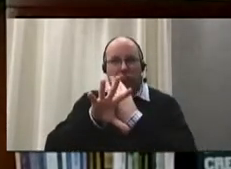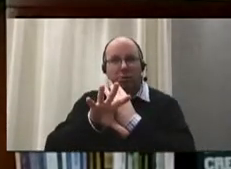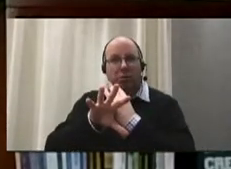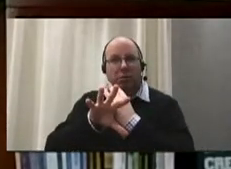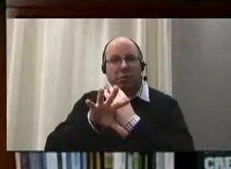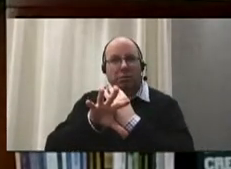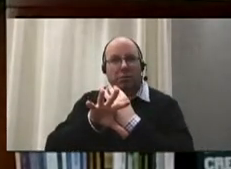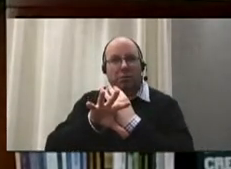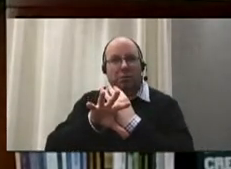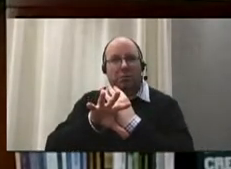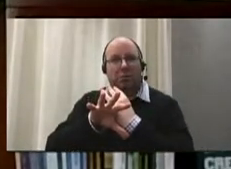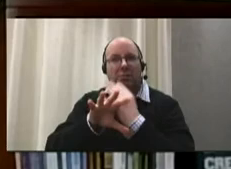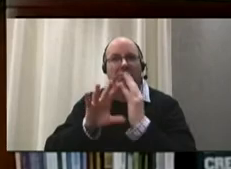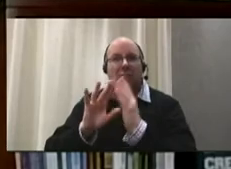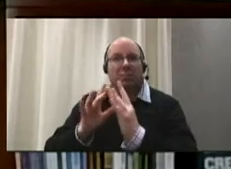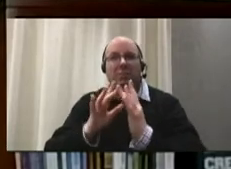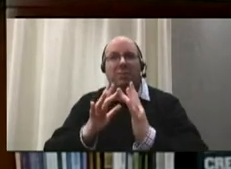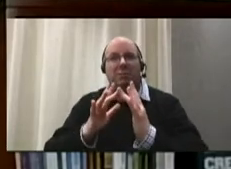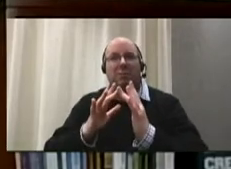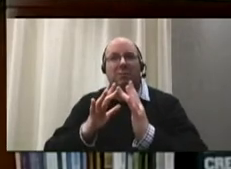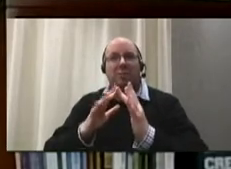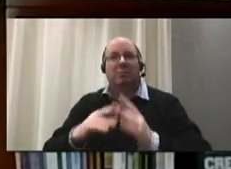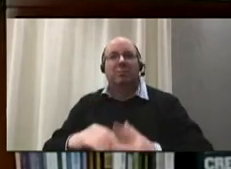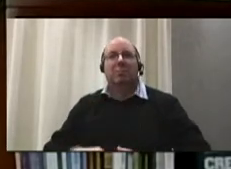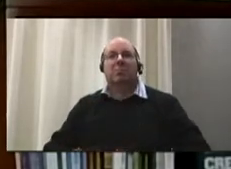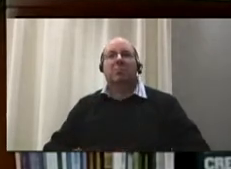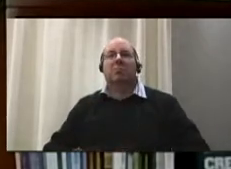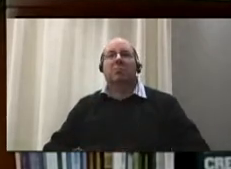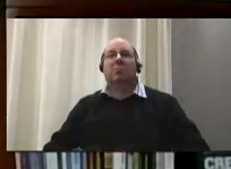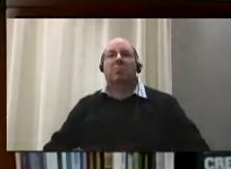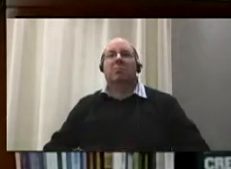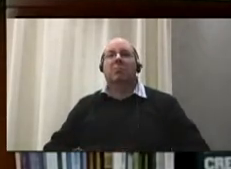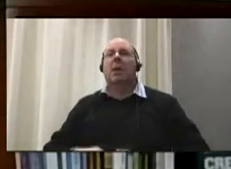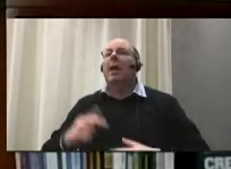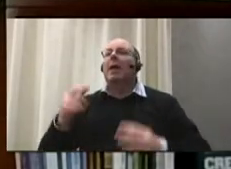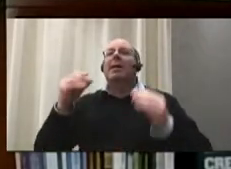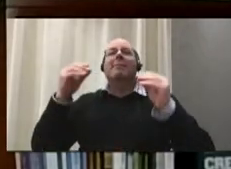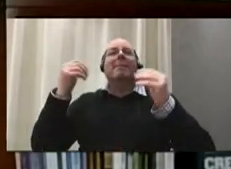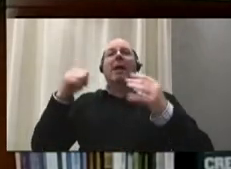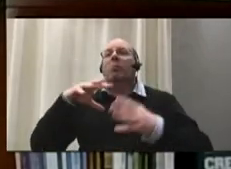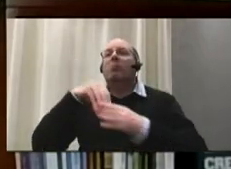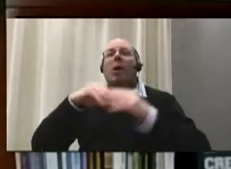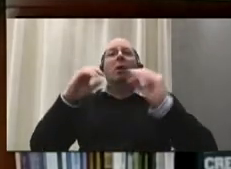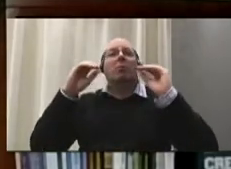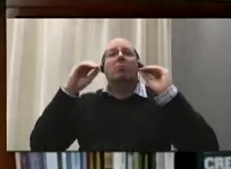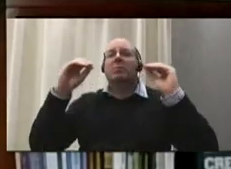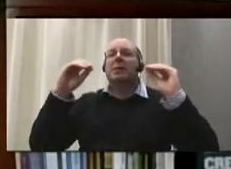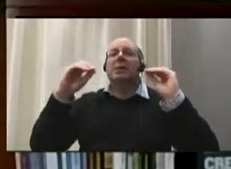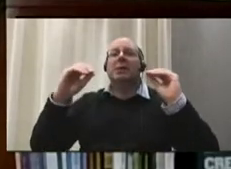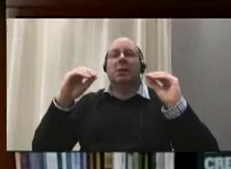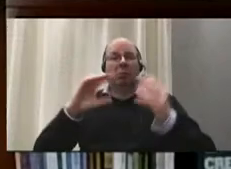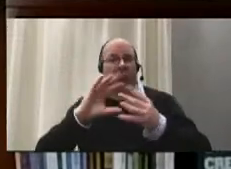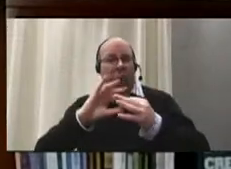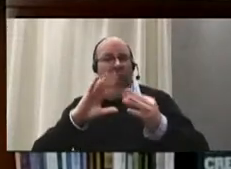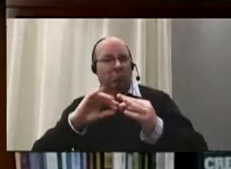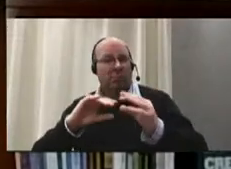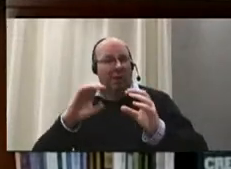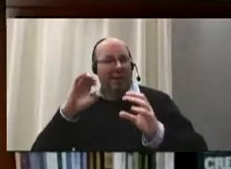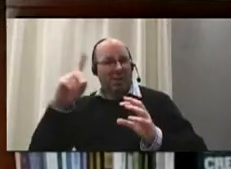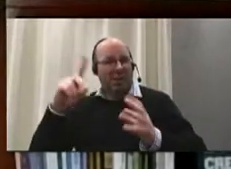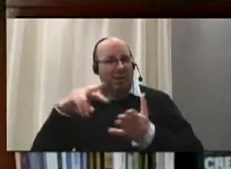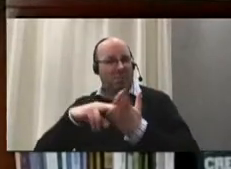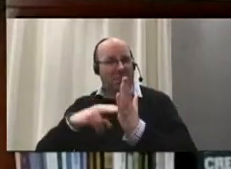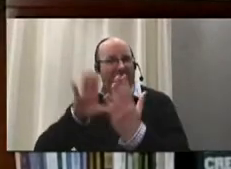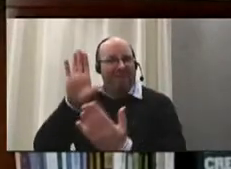you, education is a face-to-face people type of profession. We connect, we